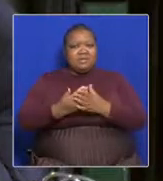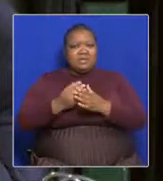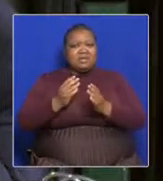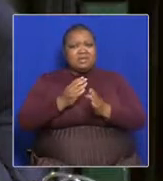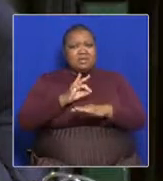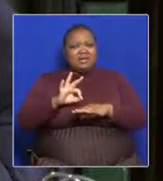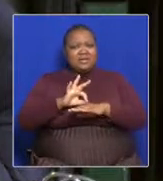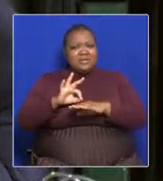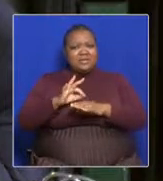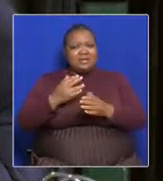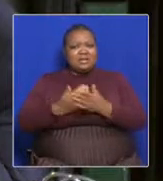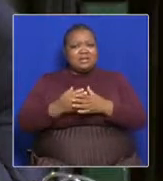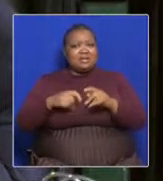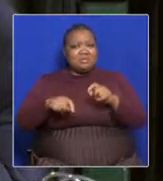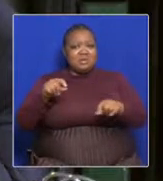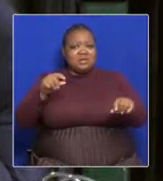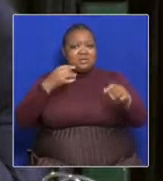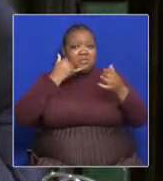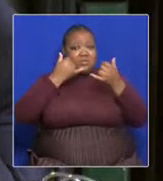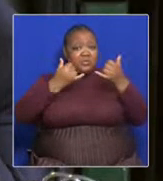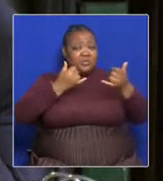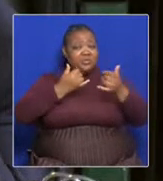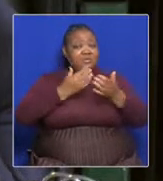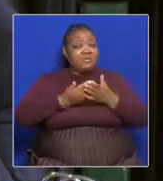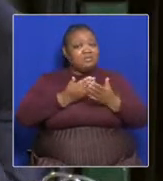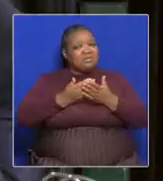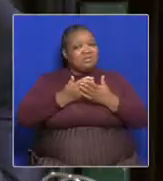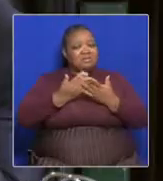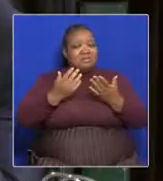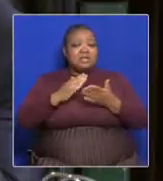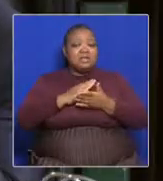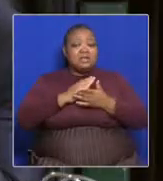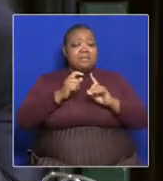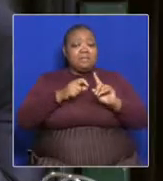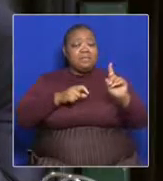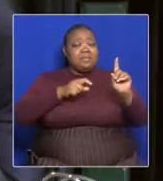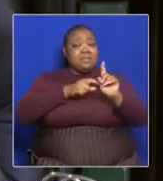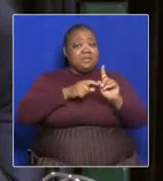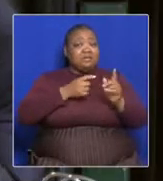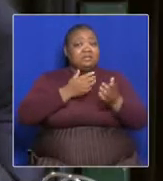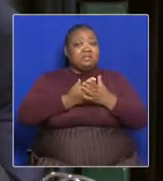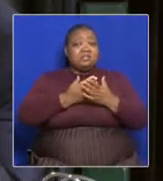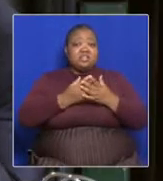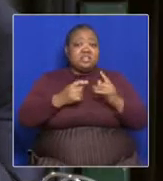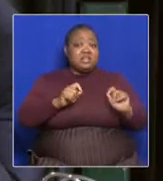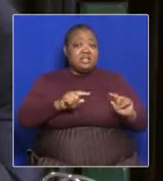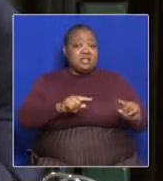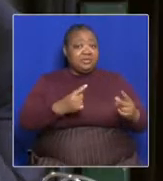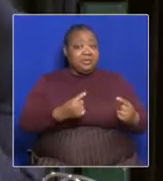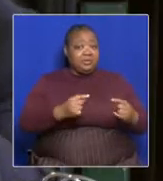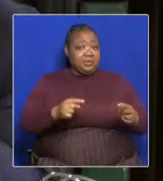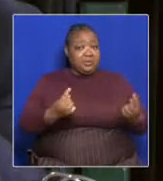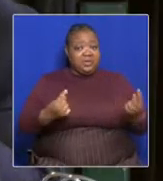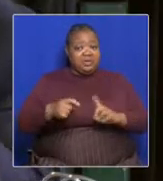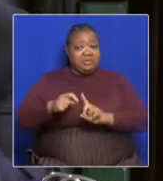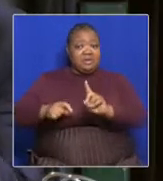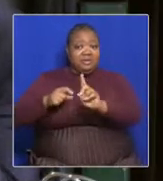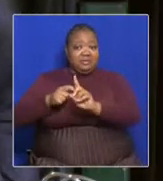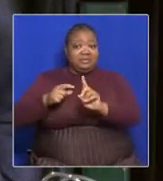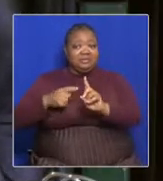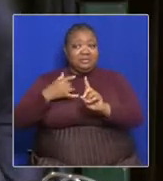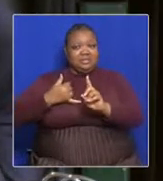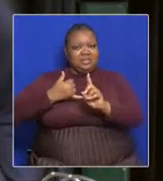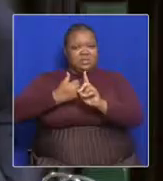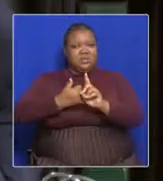and you could have spoken to someone who could, if you could not do it yourself, someone who could mobilize